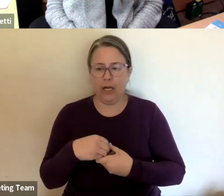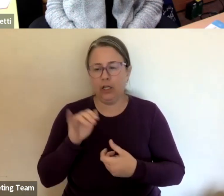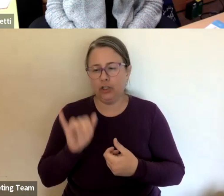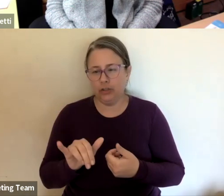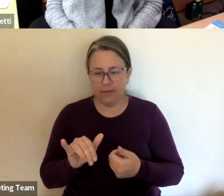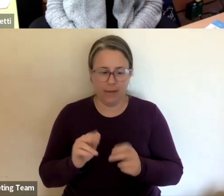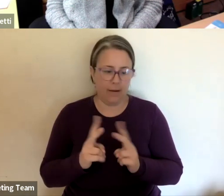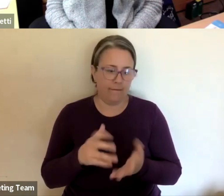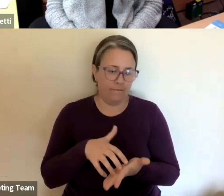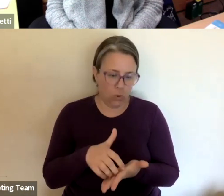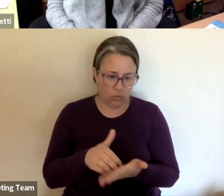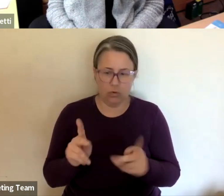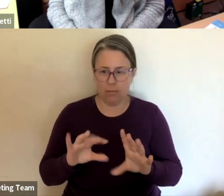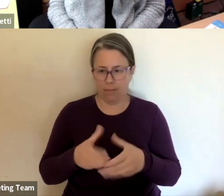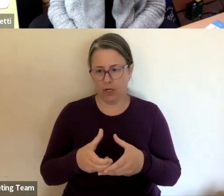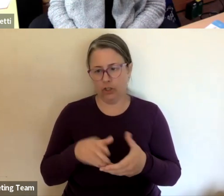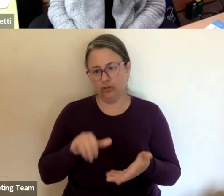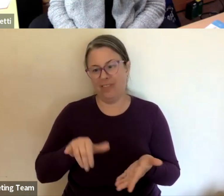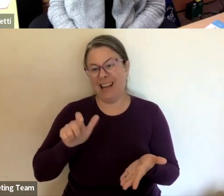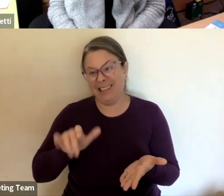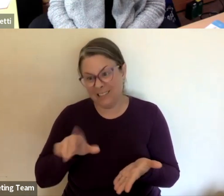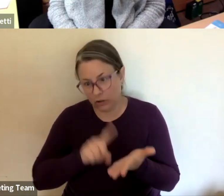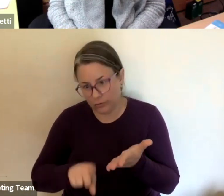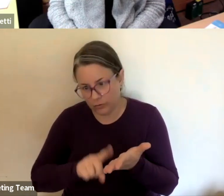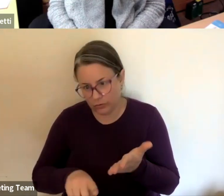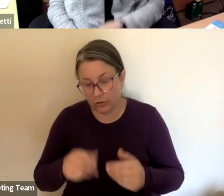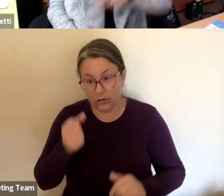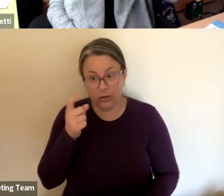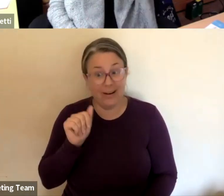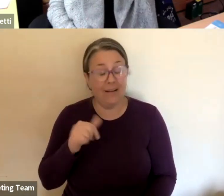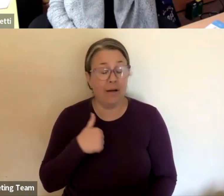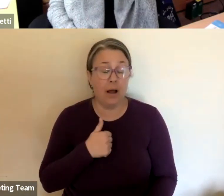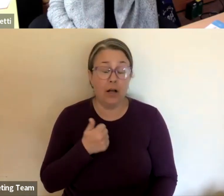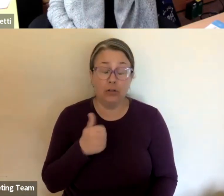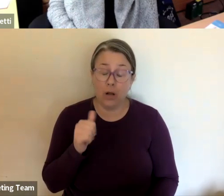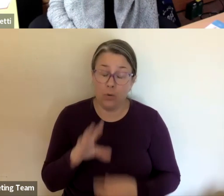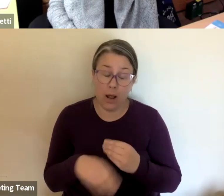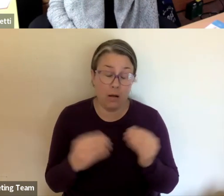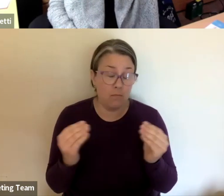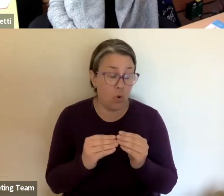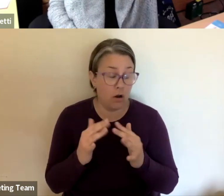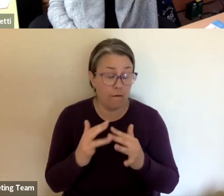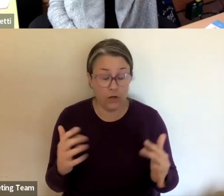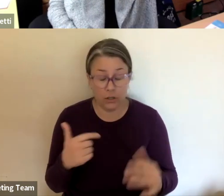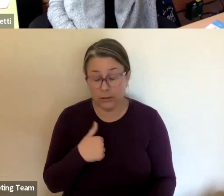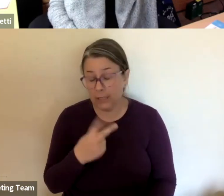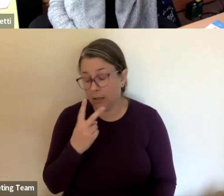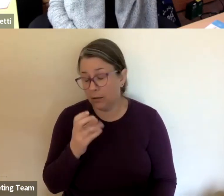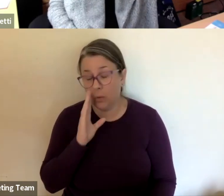other aspects of diversity into that, then I think I would never get any research done. So there is something